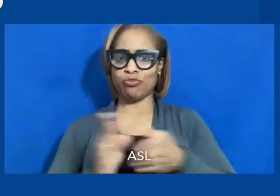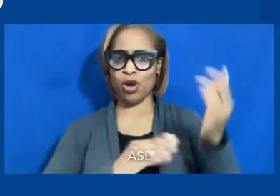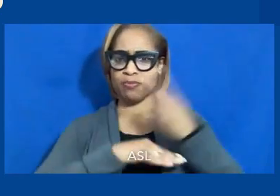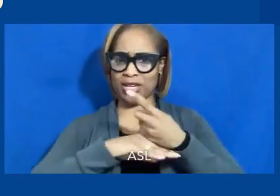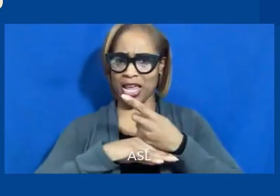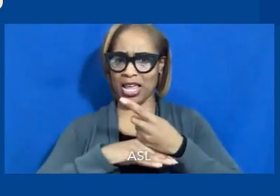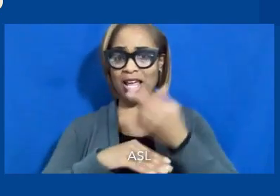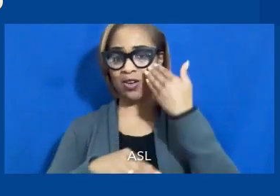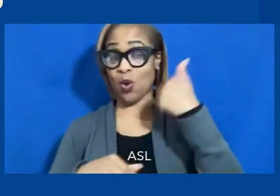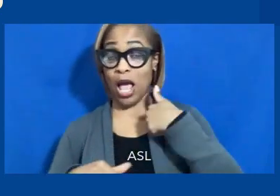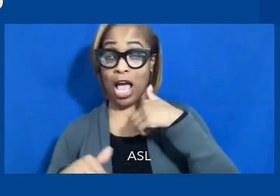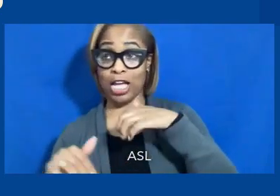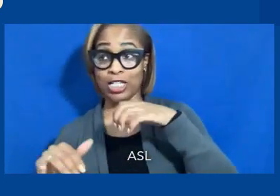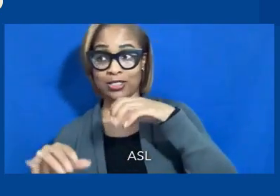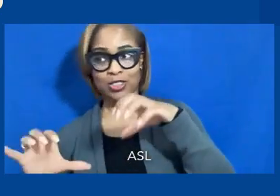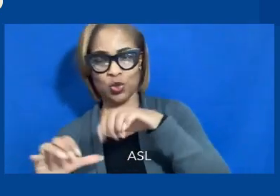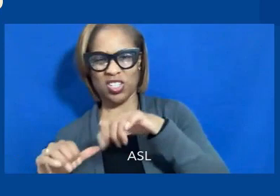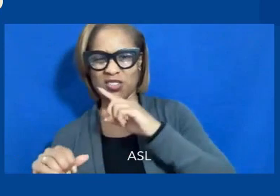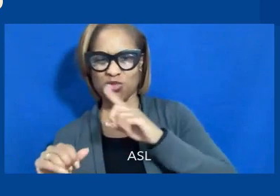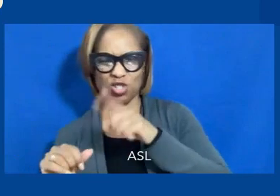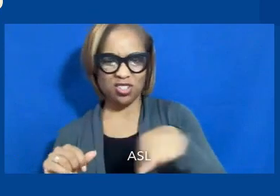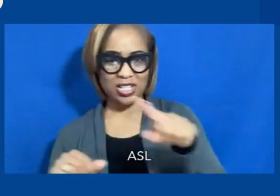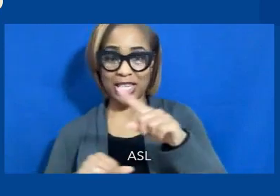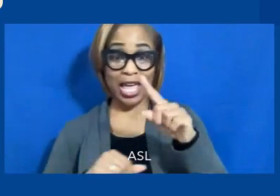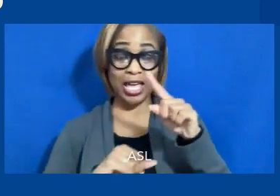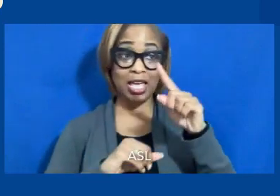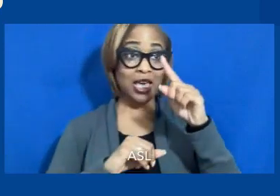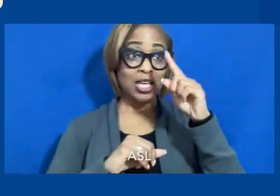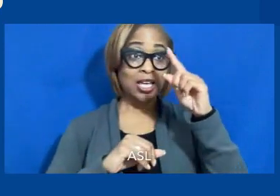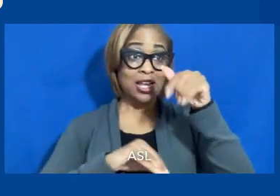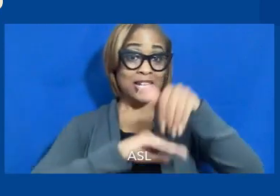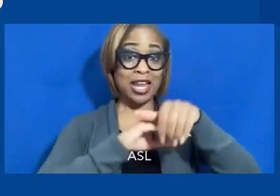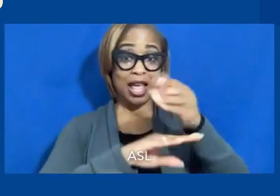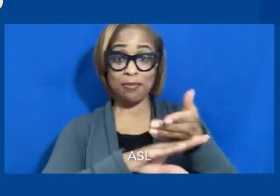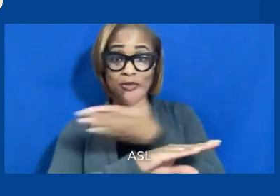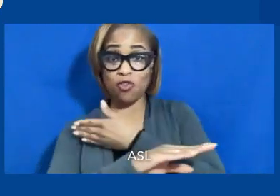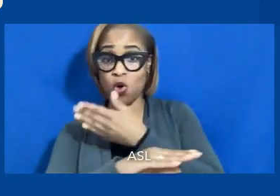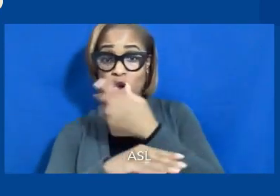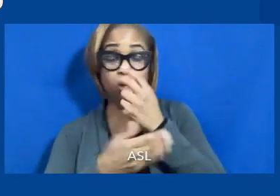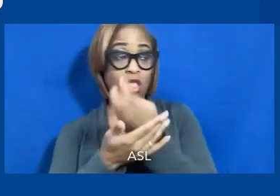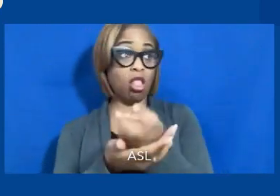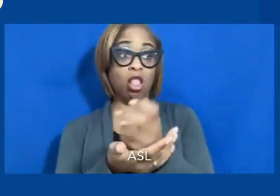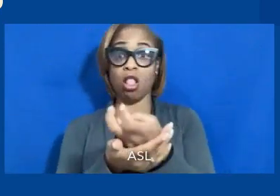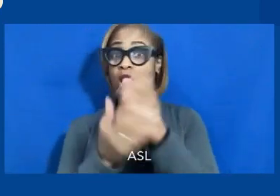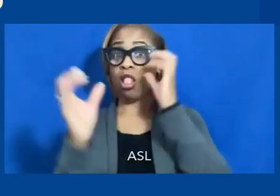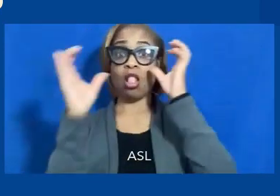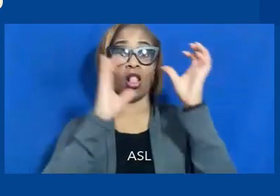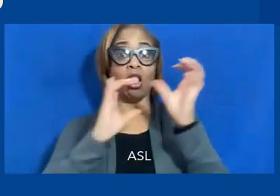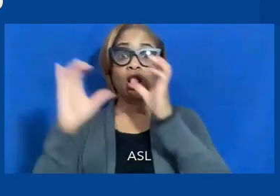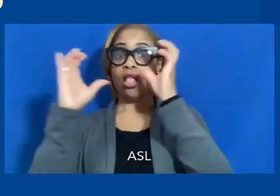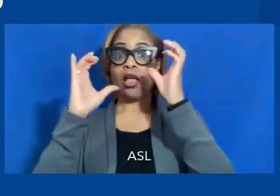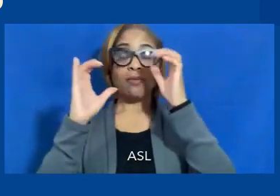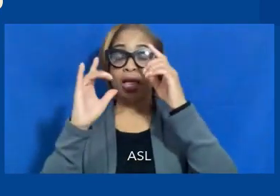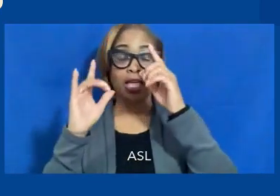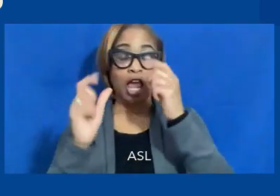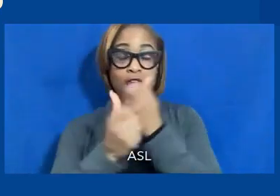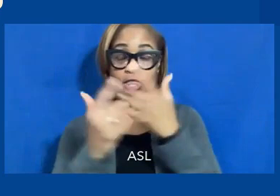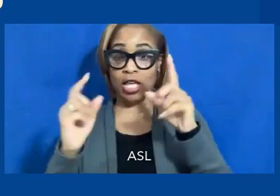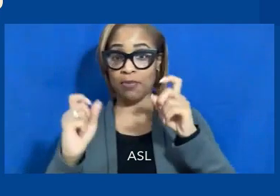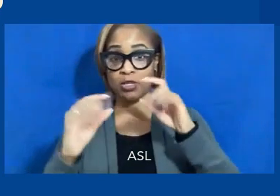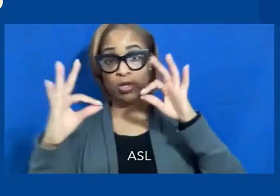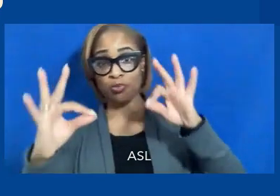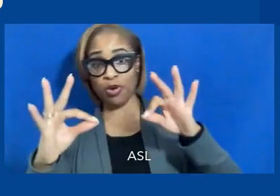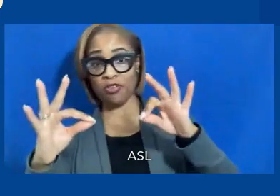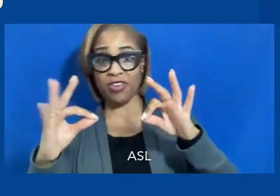you all do, like, I can't sleep the night before because I'm like, everything has to go perfectly tomorrow because I didn't have a prep day, and somebody's going to pick